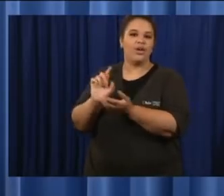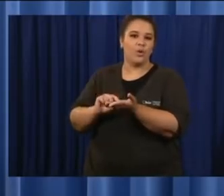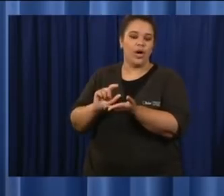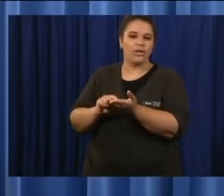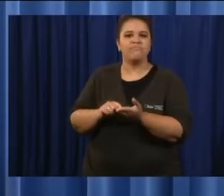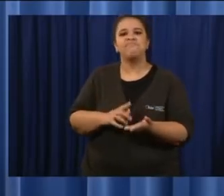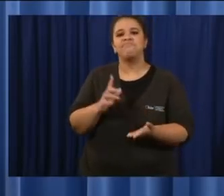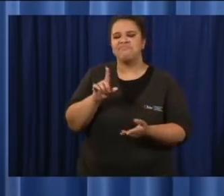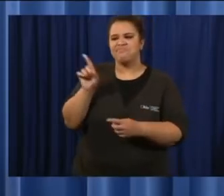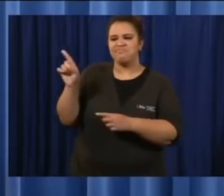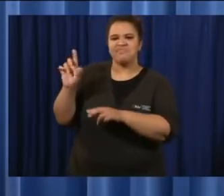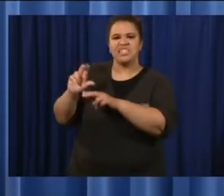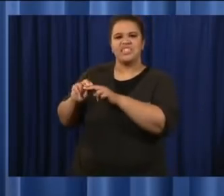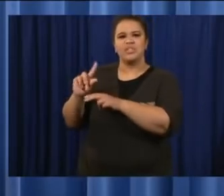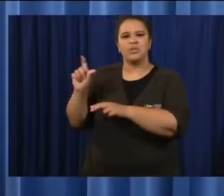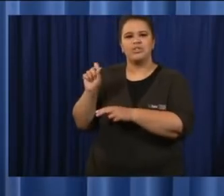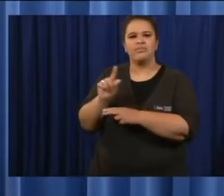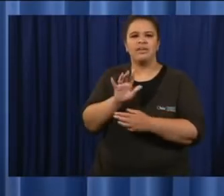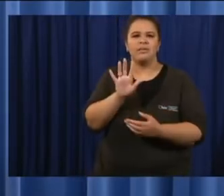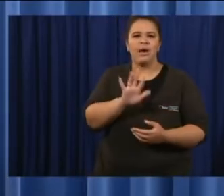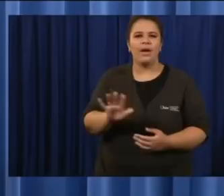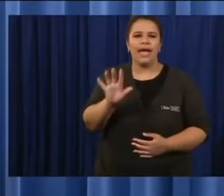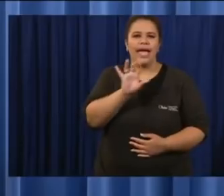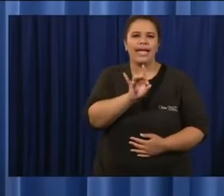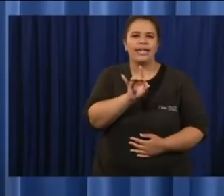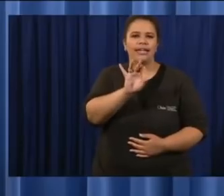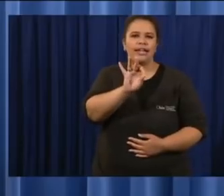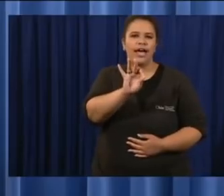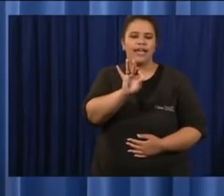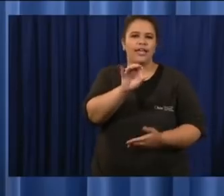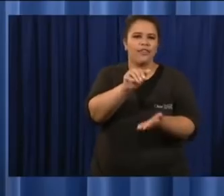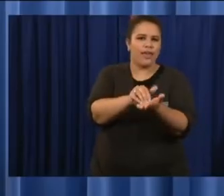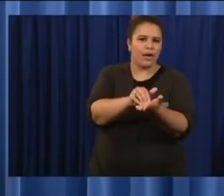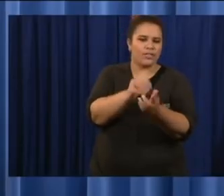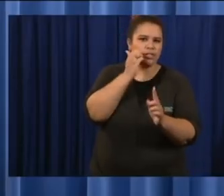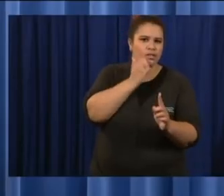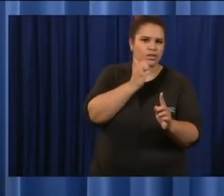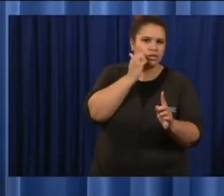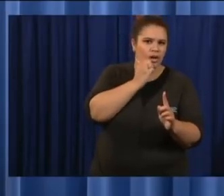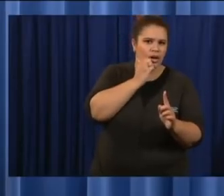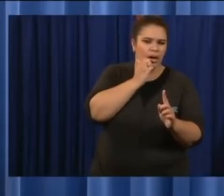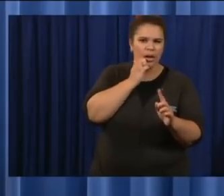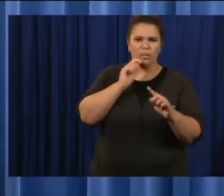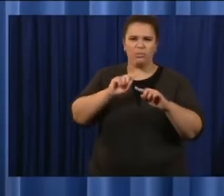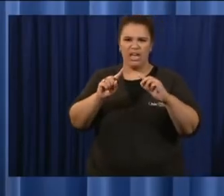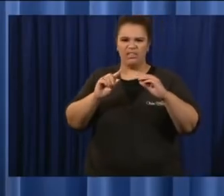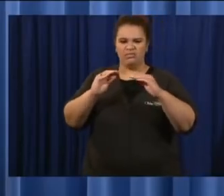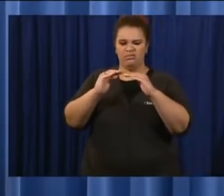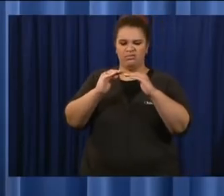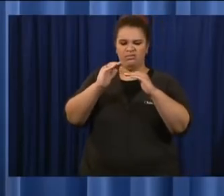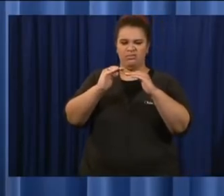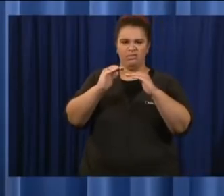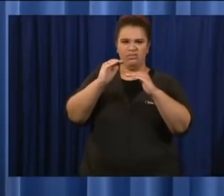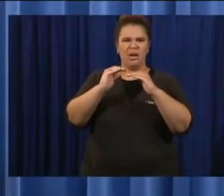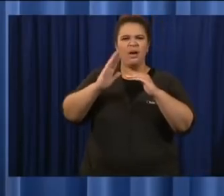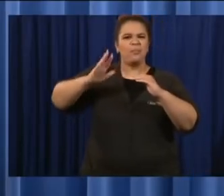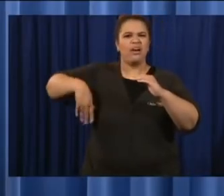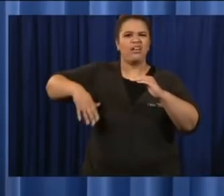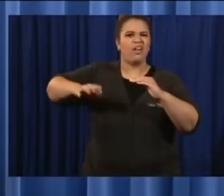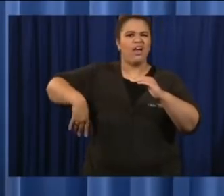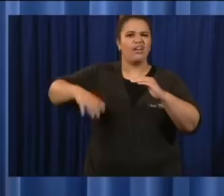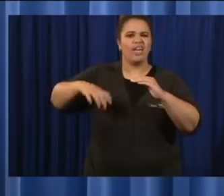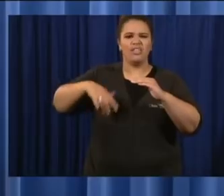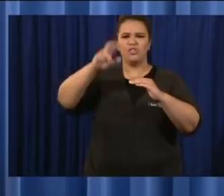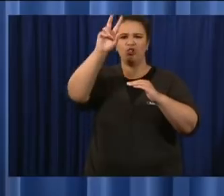day, and we've been around 9,000 for the last 3 weeks. So why haven't we gotten closer to that 22,000 a